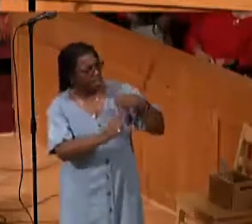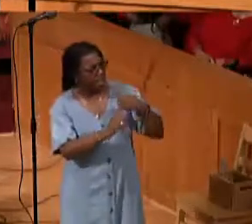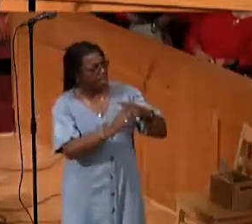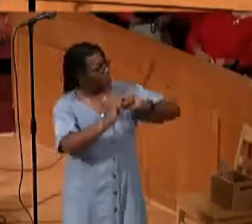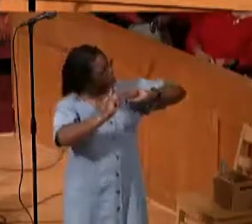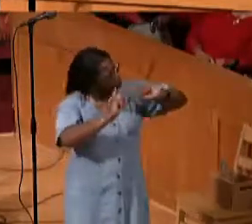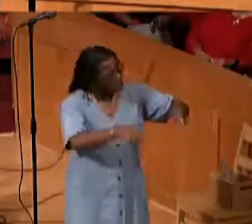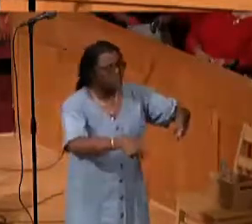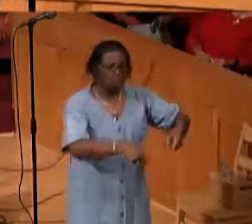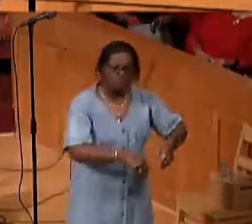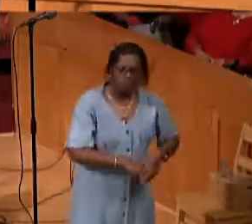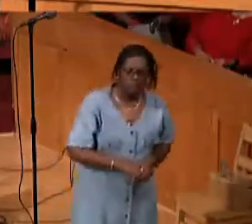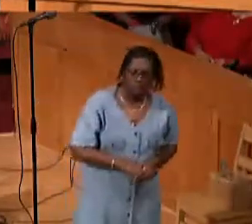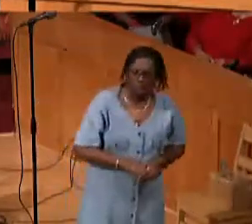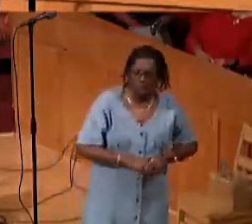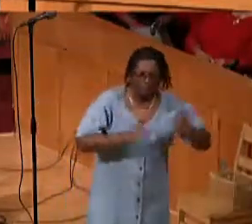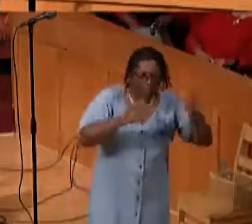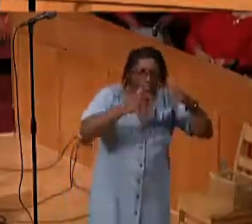God.